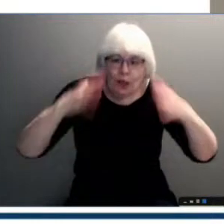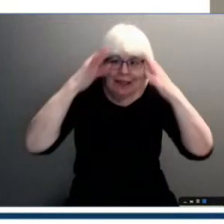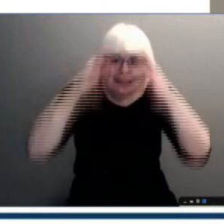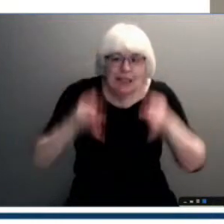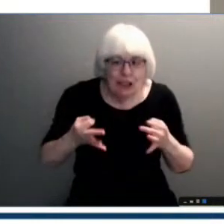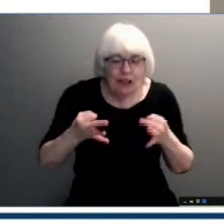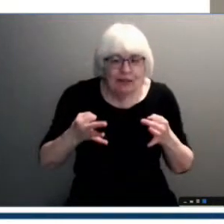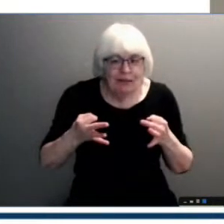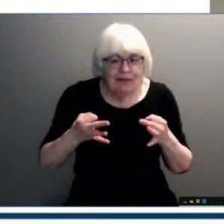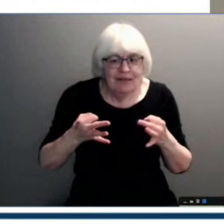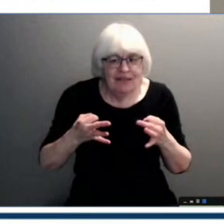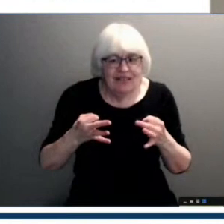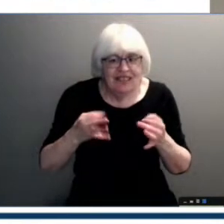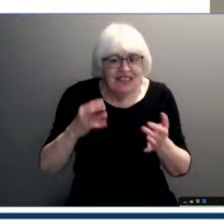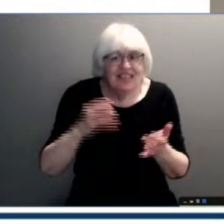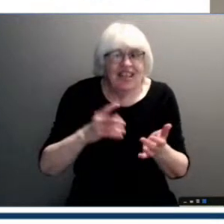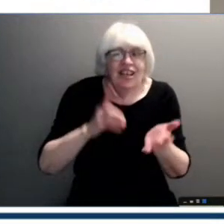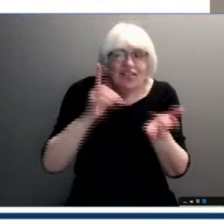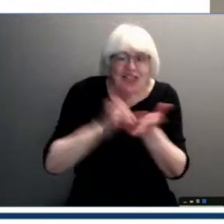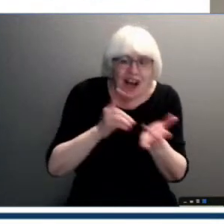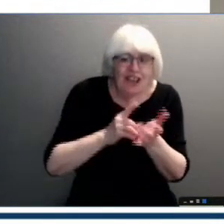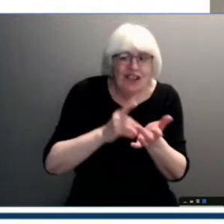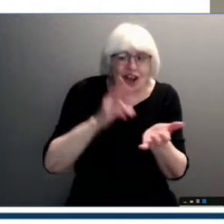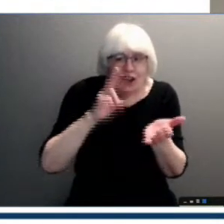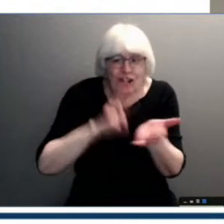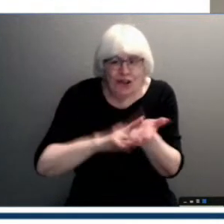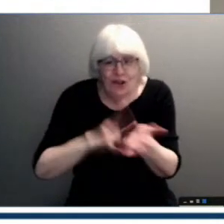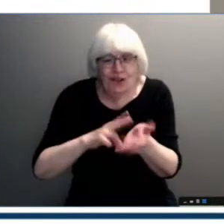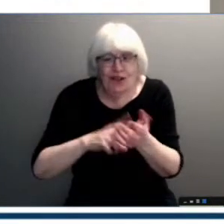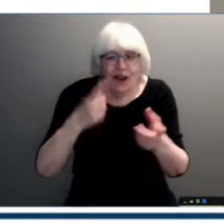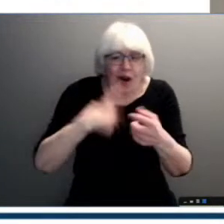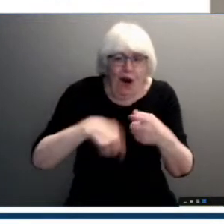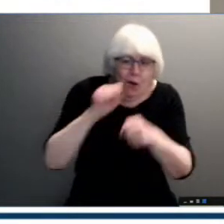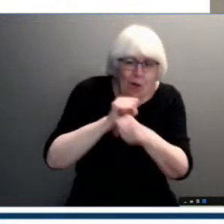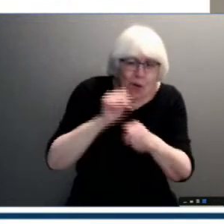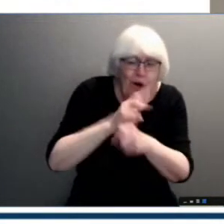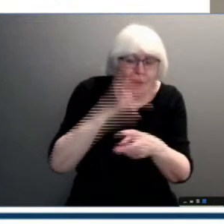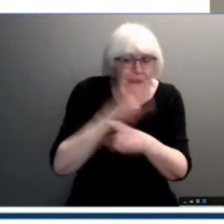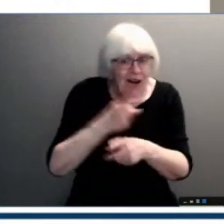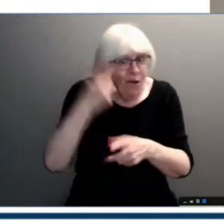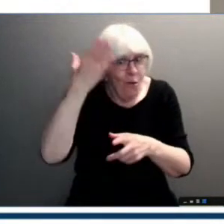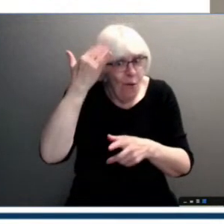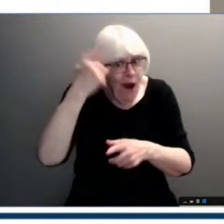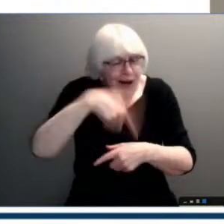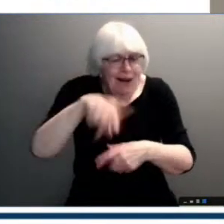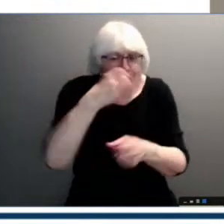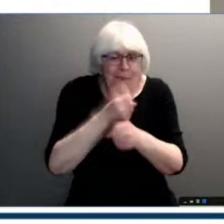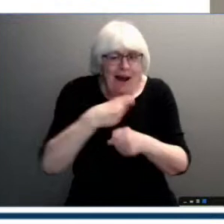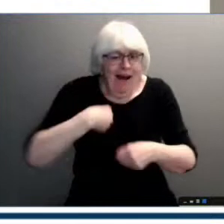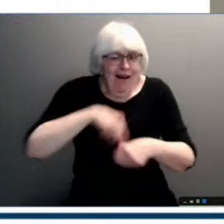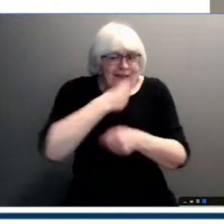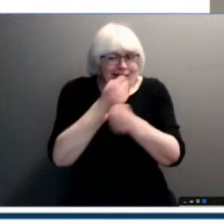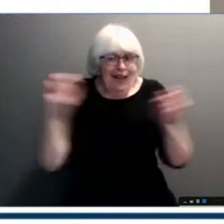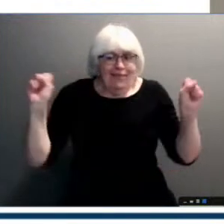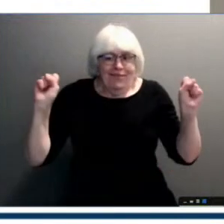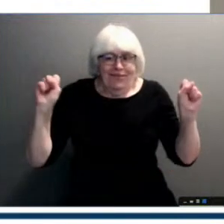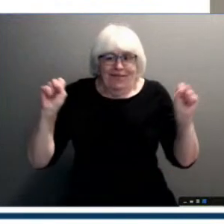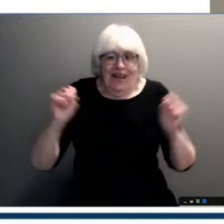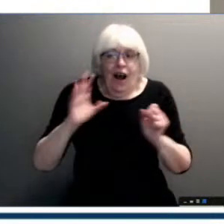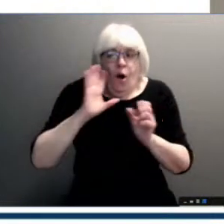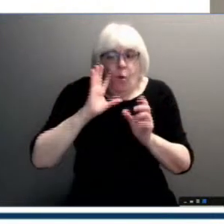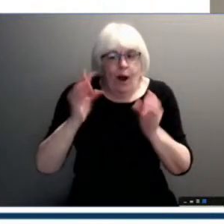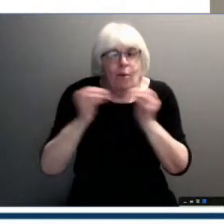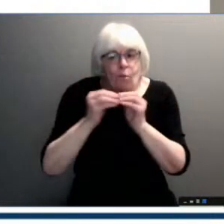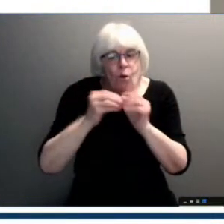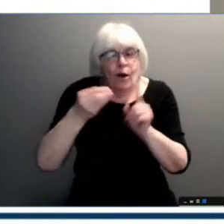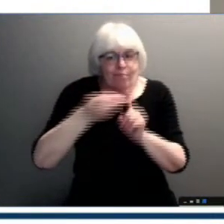safe. We will have more to say next week especially around testing, but in the meantime, I know that Nova Scotians will